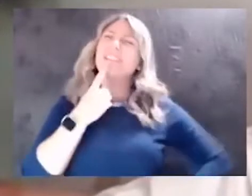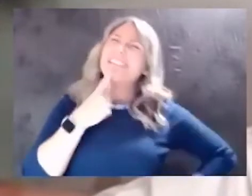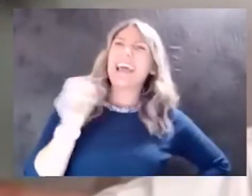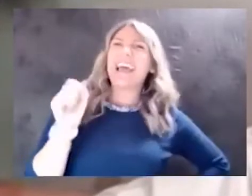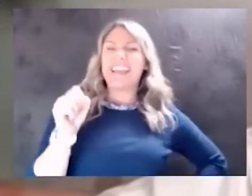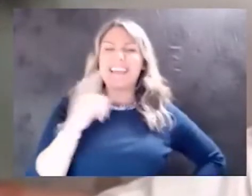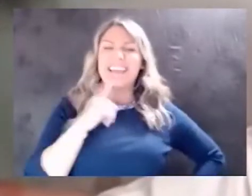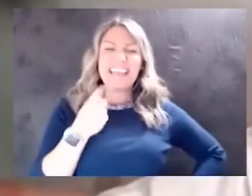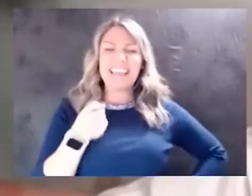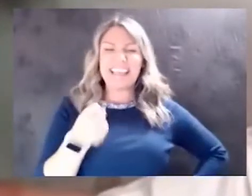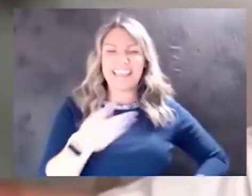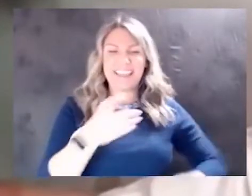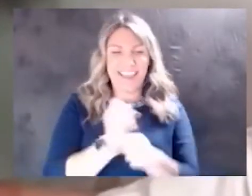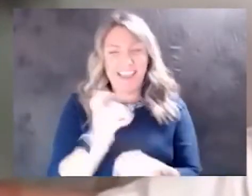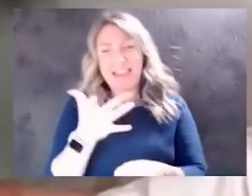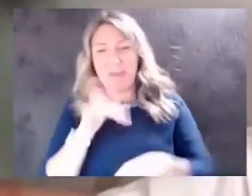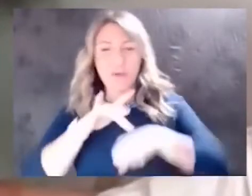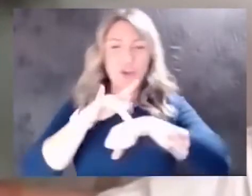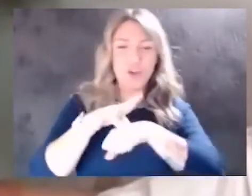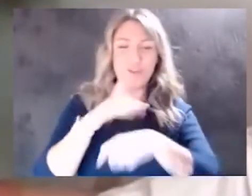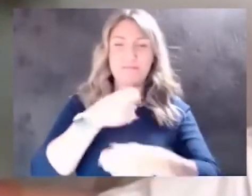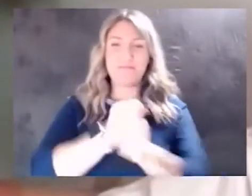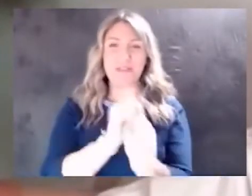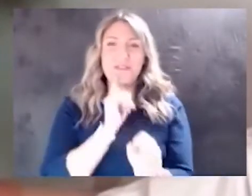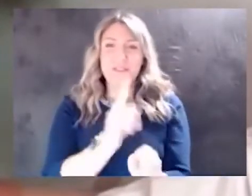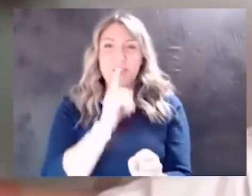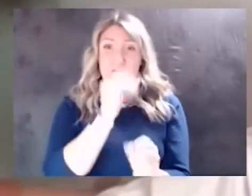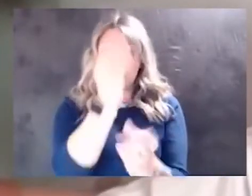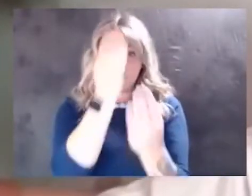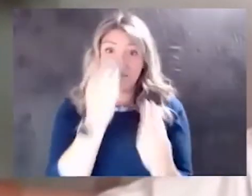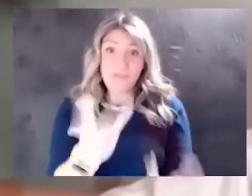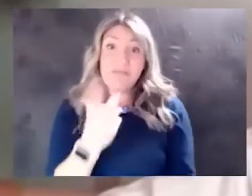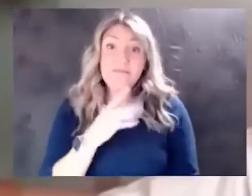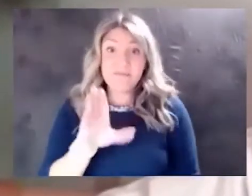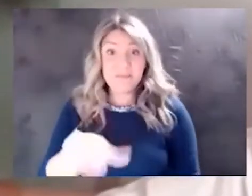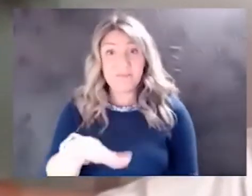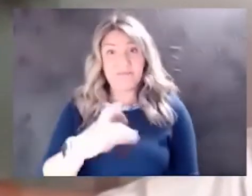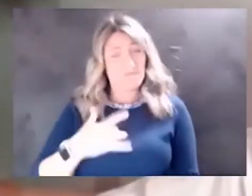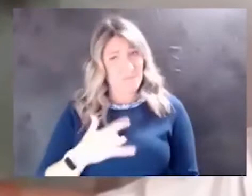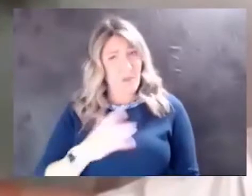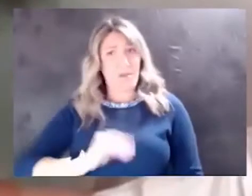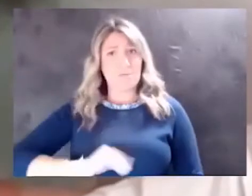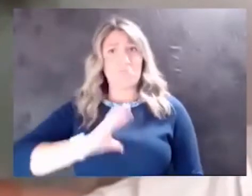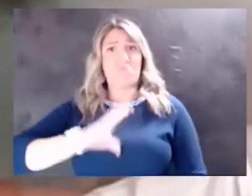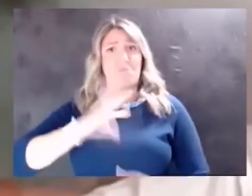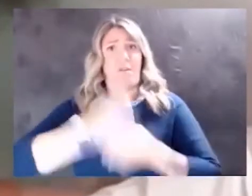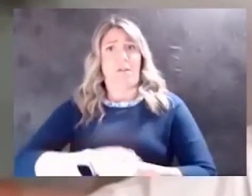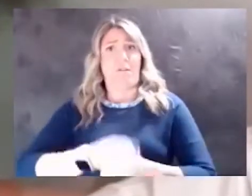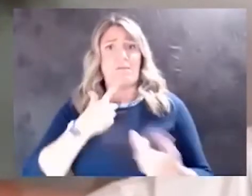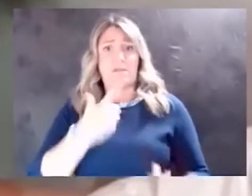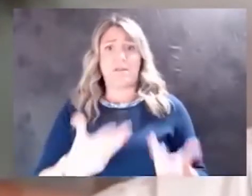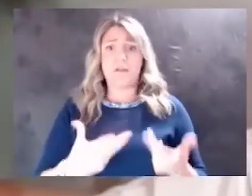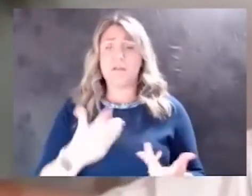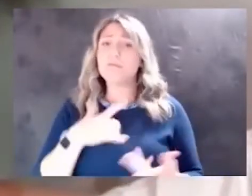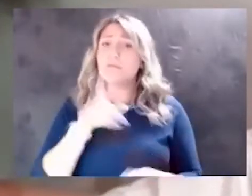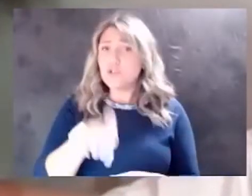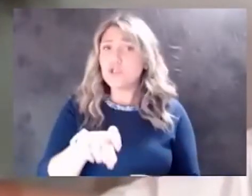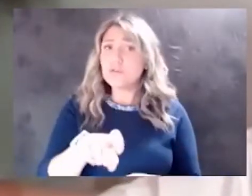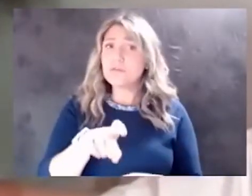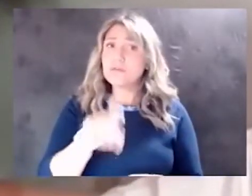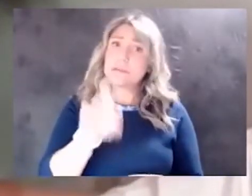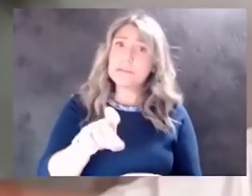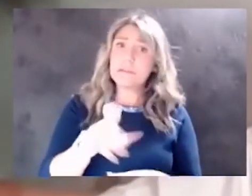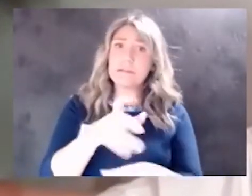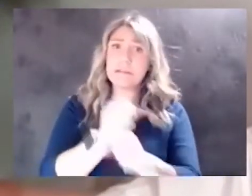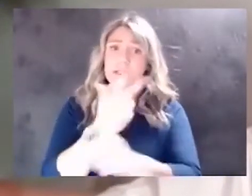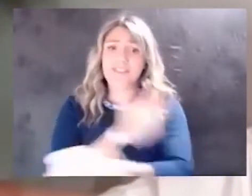Kind of early, and he made sure to let me know that he felt good about it and that I should get it. All right,